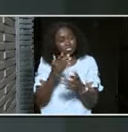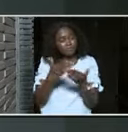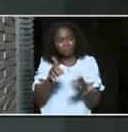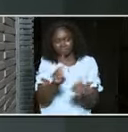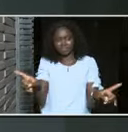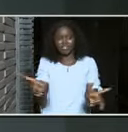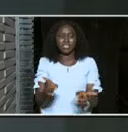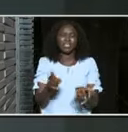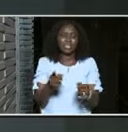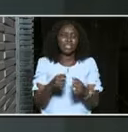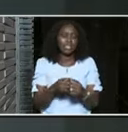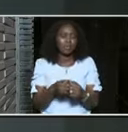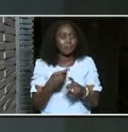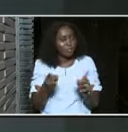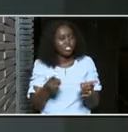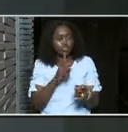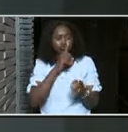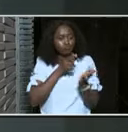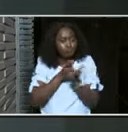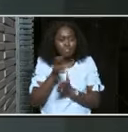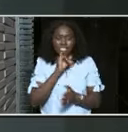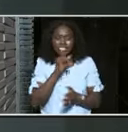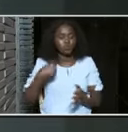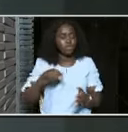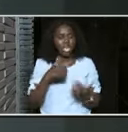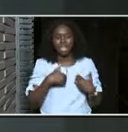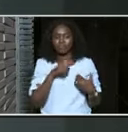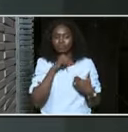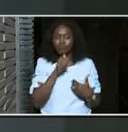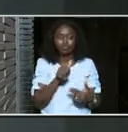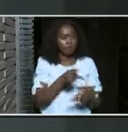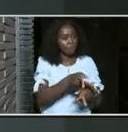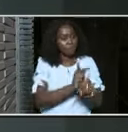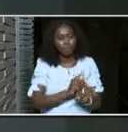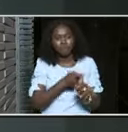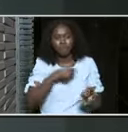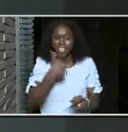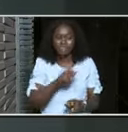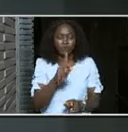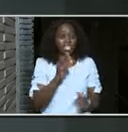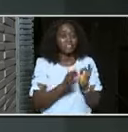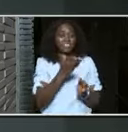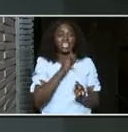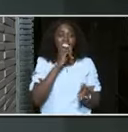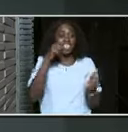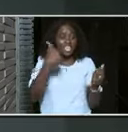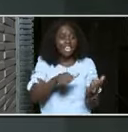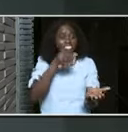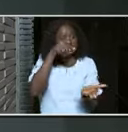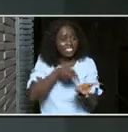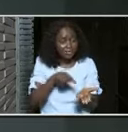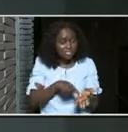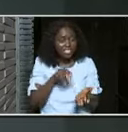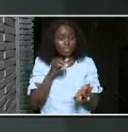is, we have not borrowed anybody. If there is any debt, anybody is paying Kano state